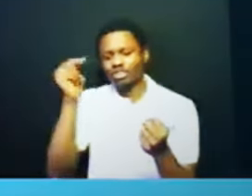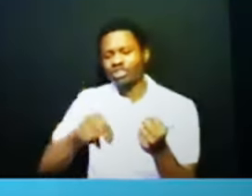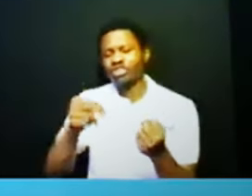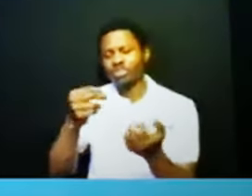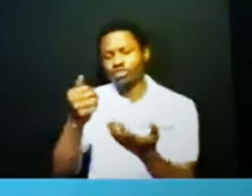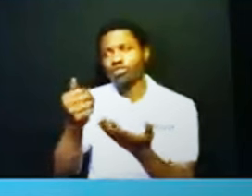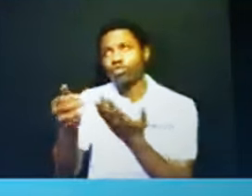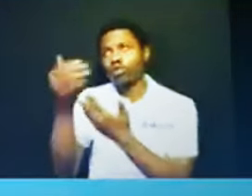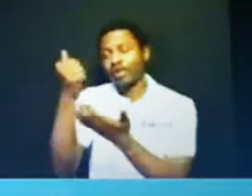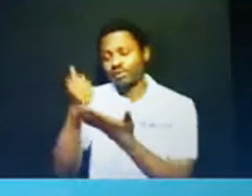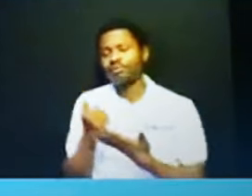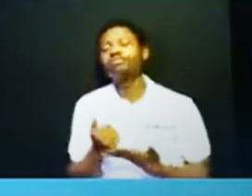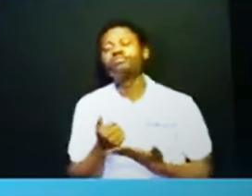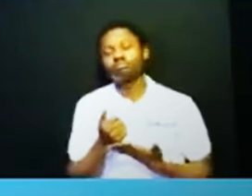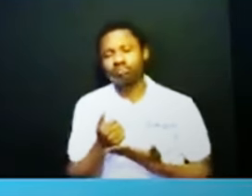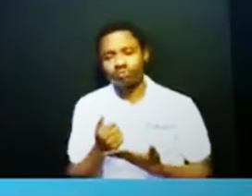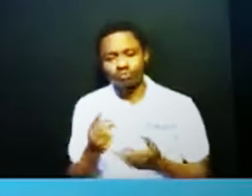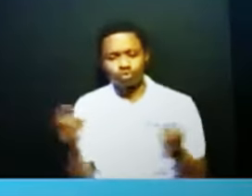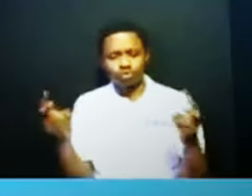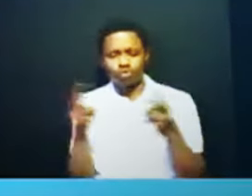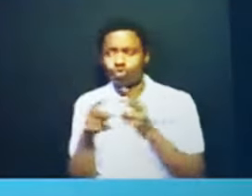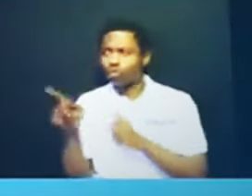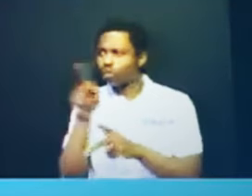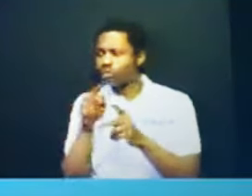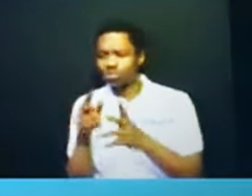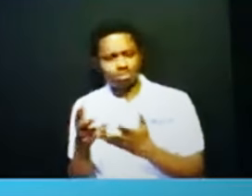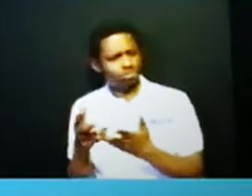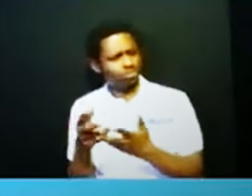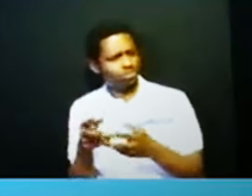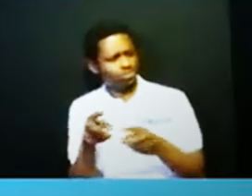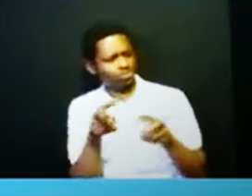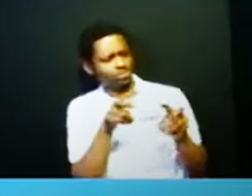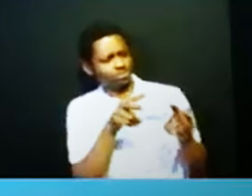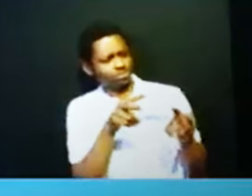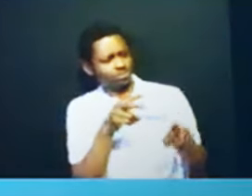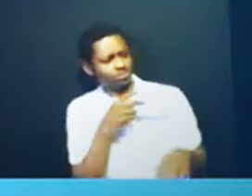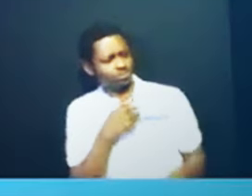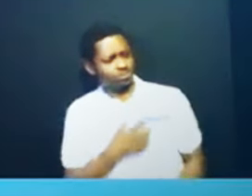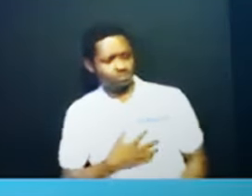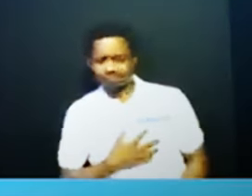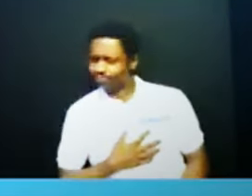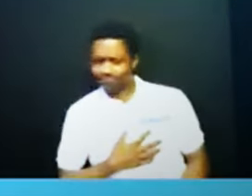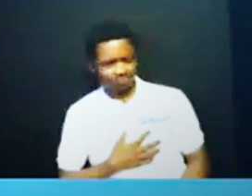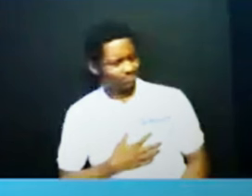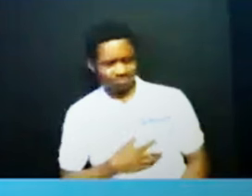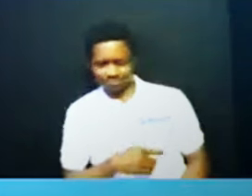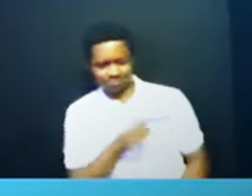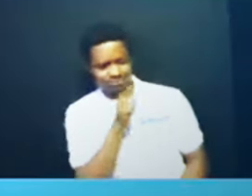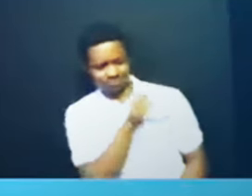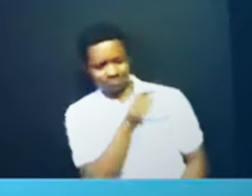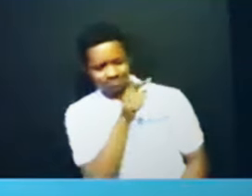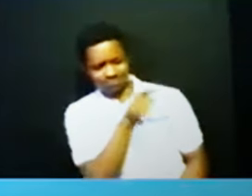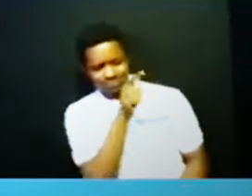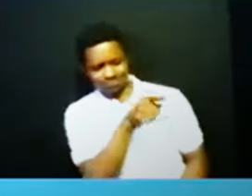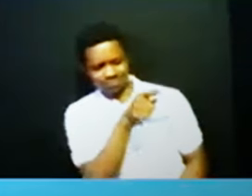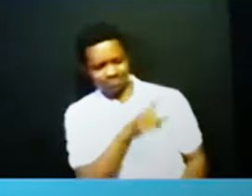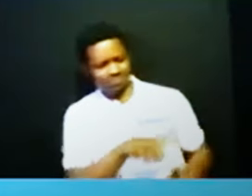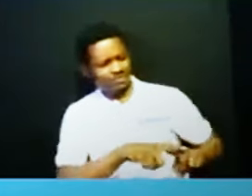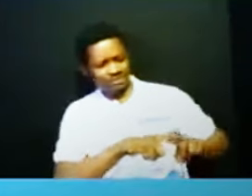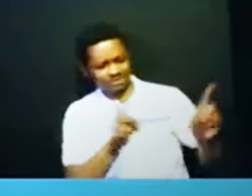actions. So they will look at us, shake their hands, and say, "That sister, that man is different."